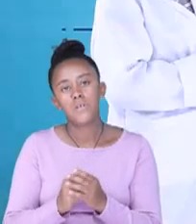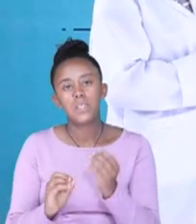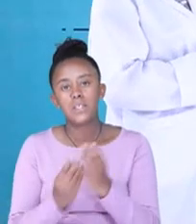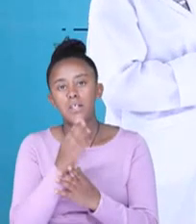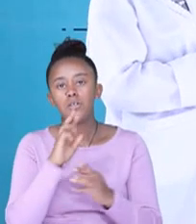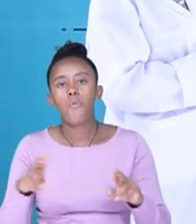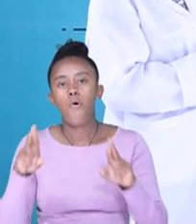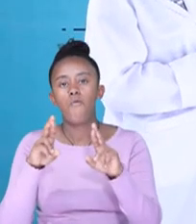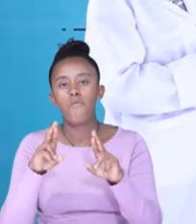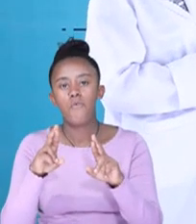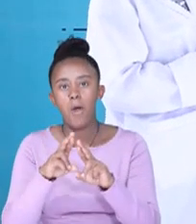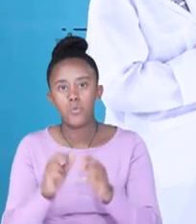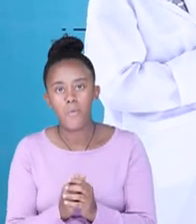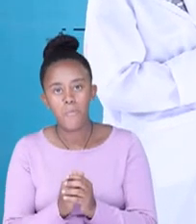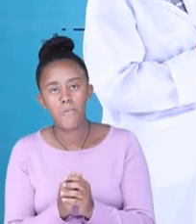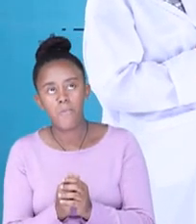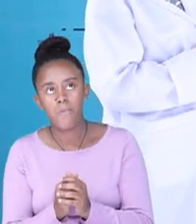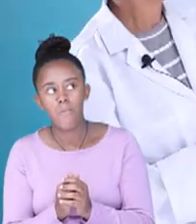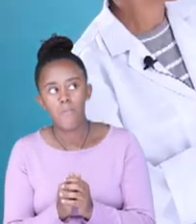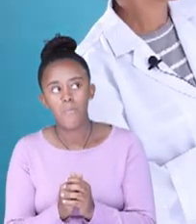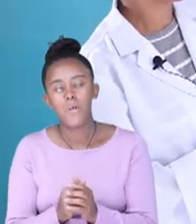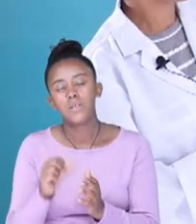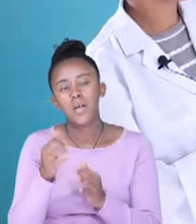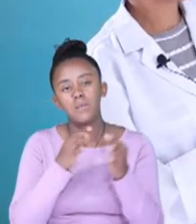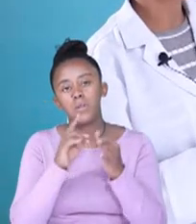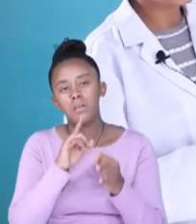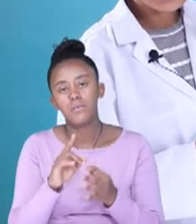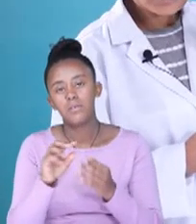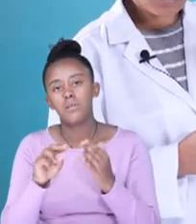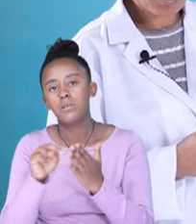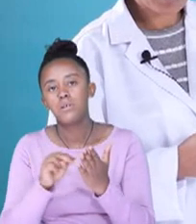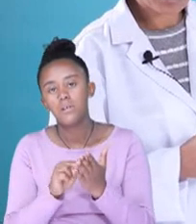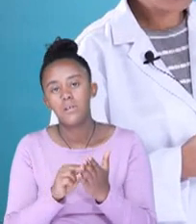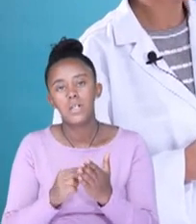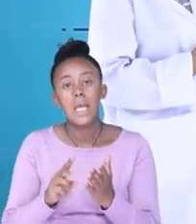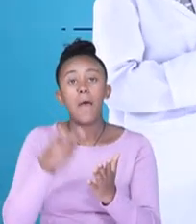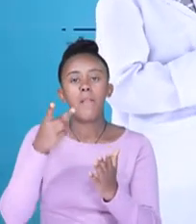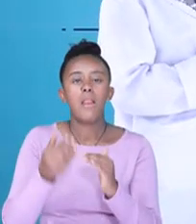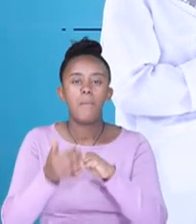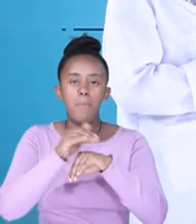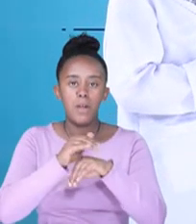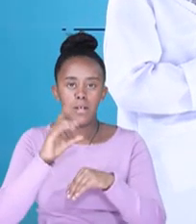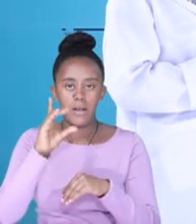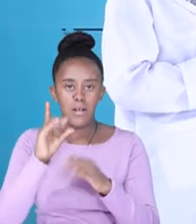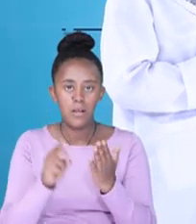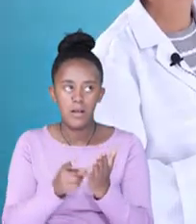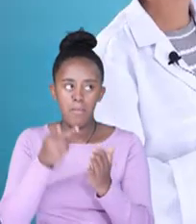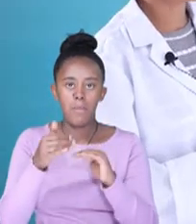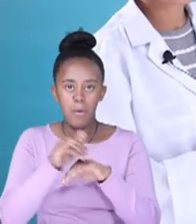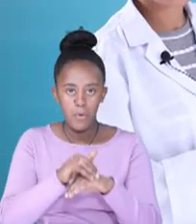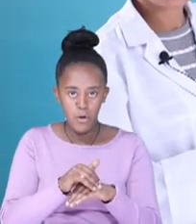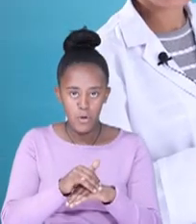ribosome. Here we have the explanation. The nuclear membrane is a double membrane. It's a double membrane